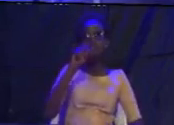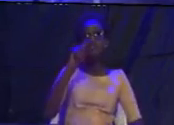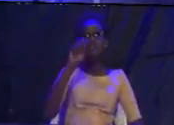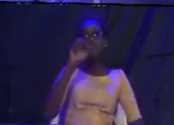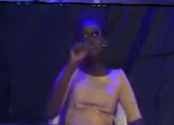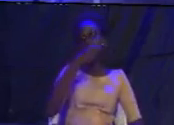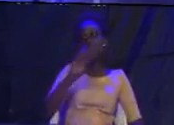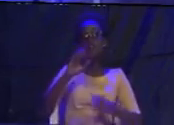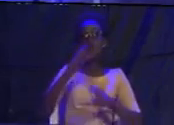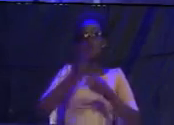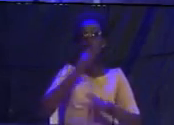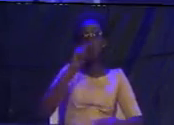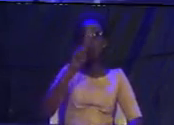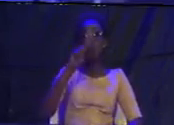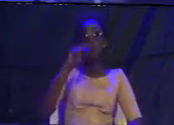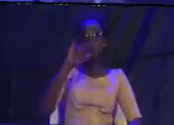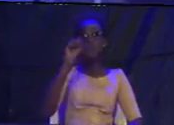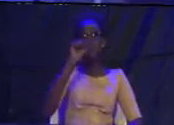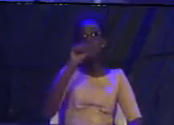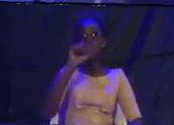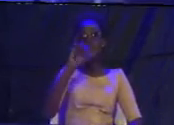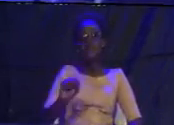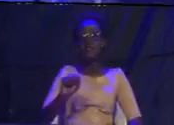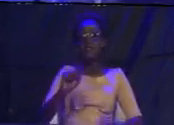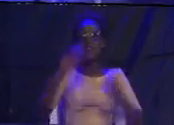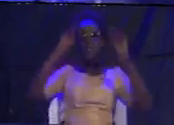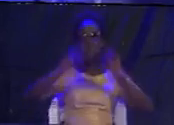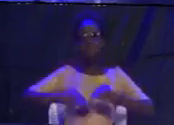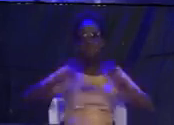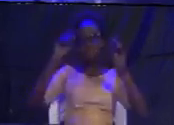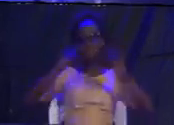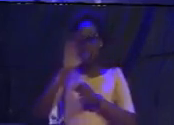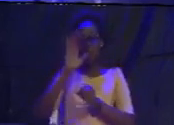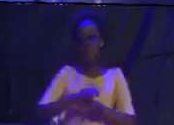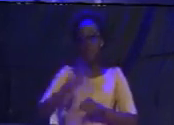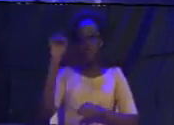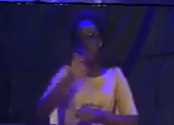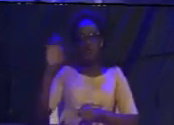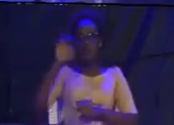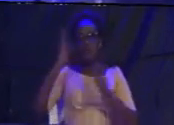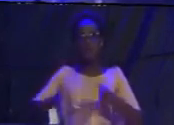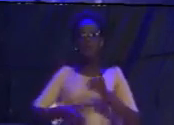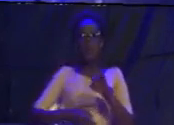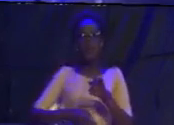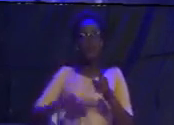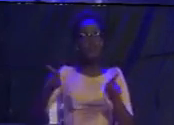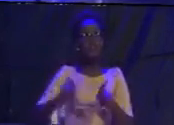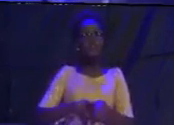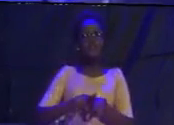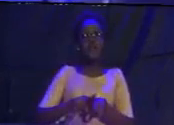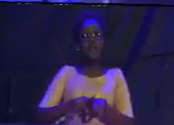powerful school. In Tunisia, that university trained many Europeans. Saint